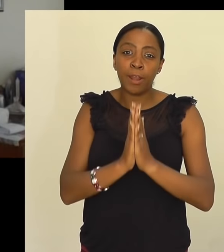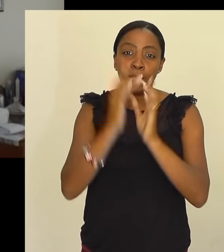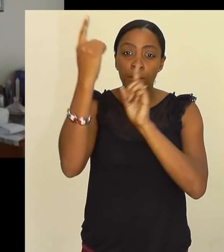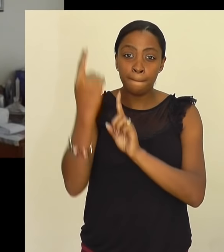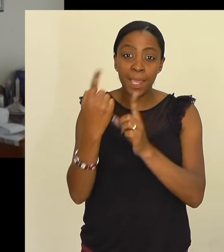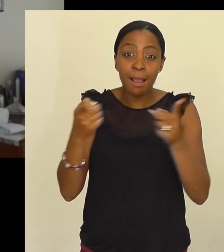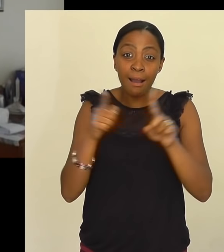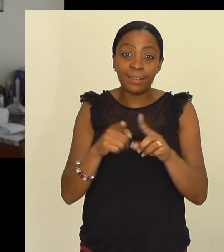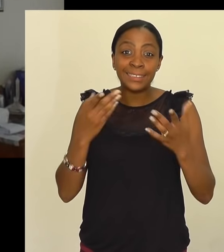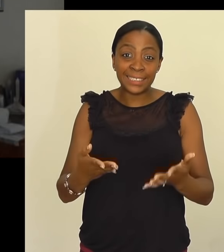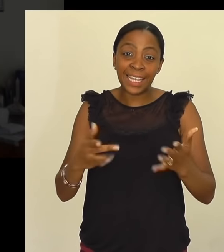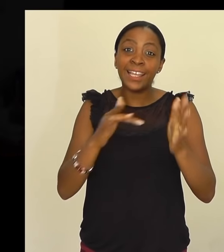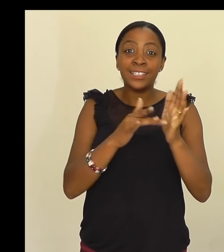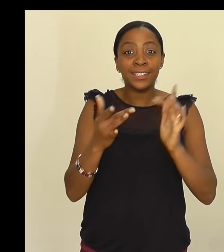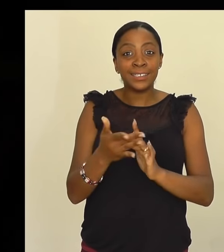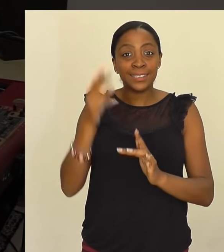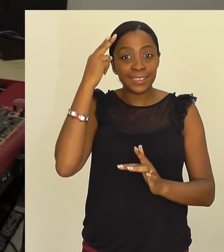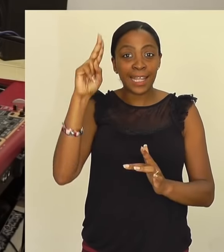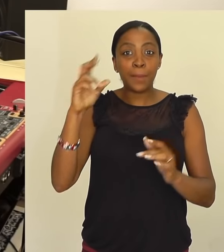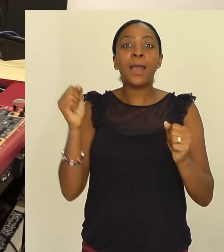Jesus' name, amen.